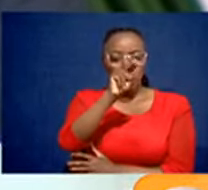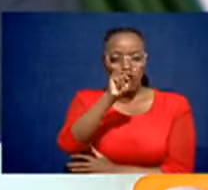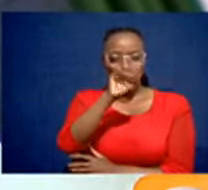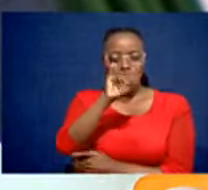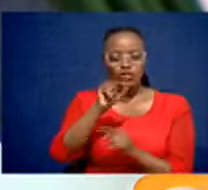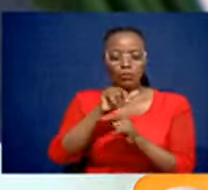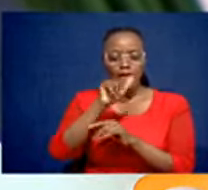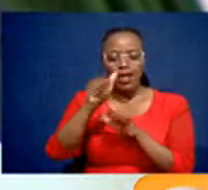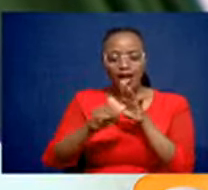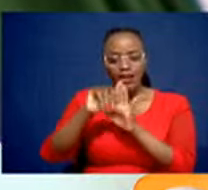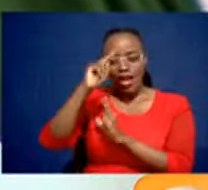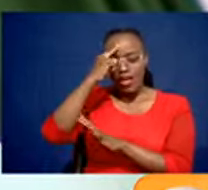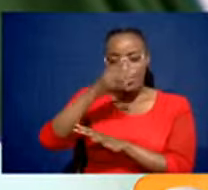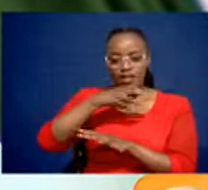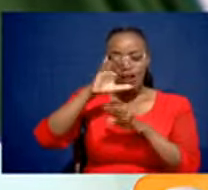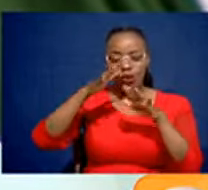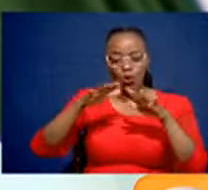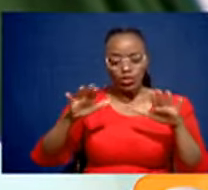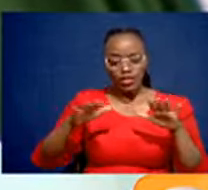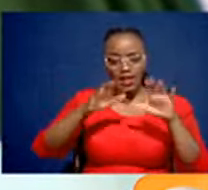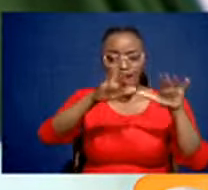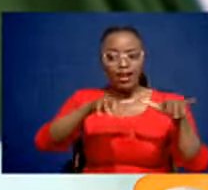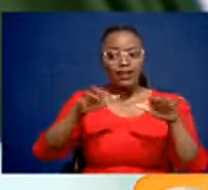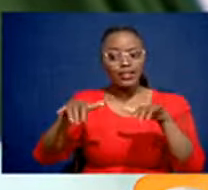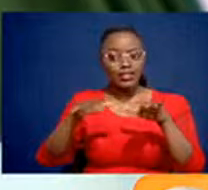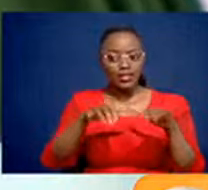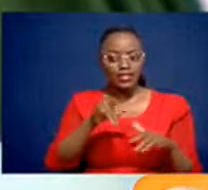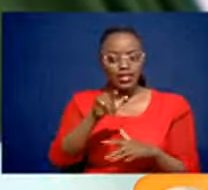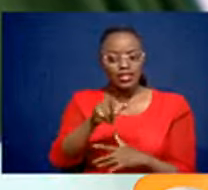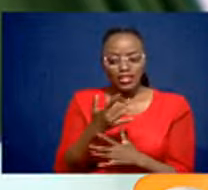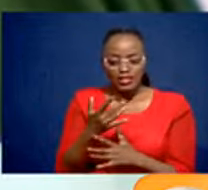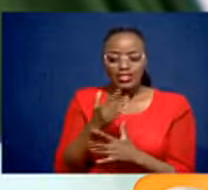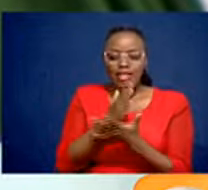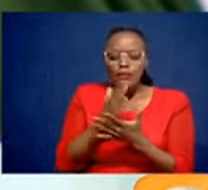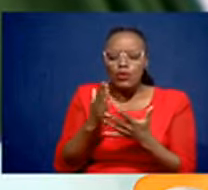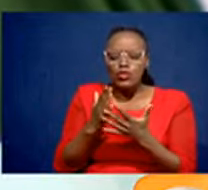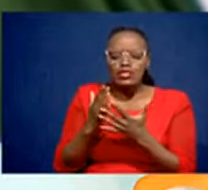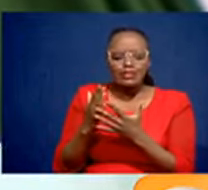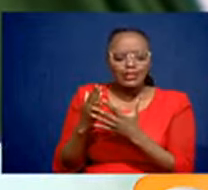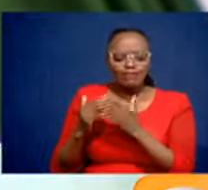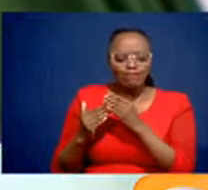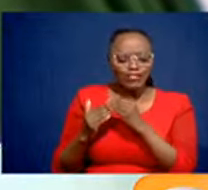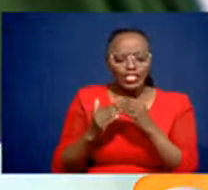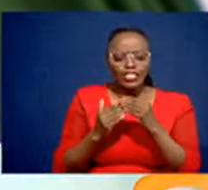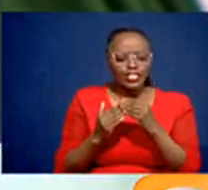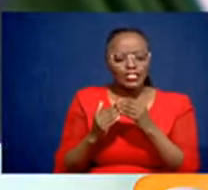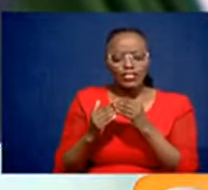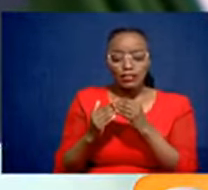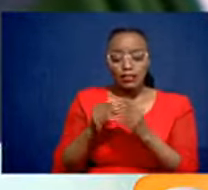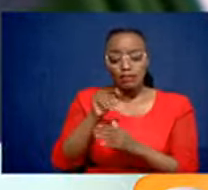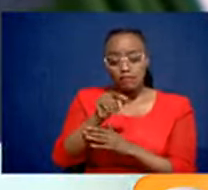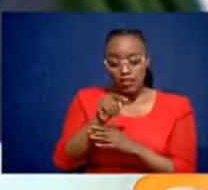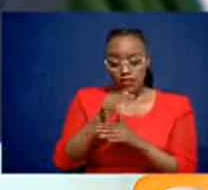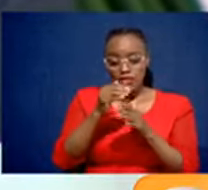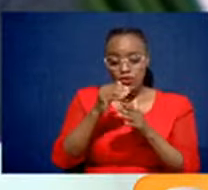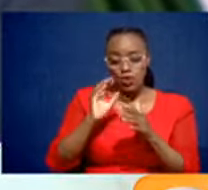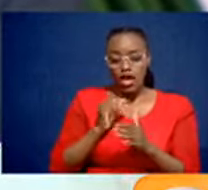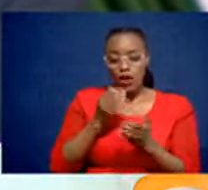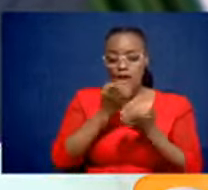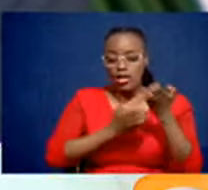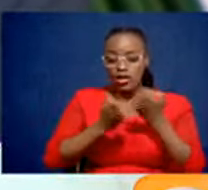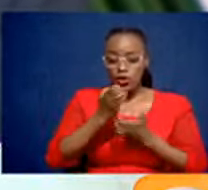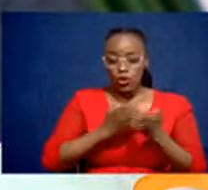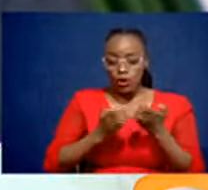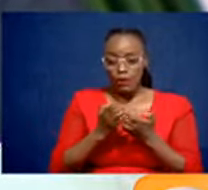Ocean. Agriculture, ladies and gentlemen, is the engine of our economy. It